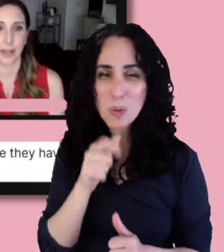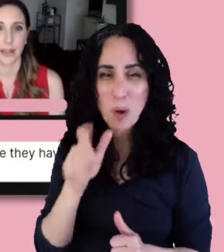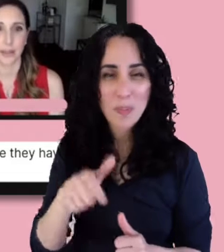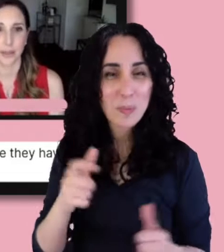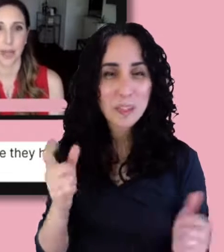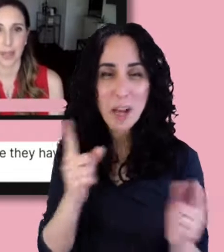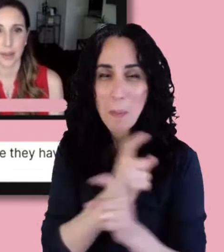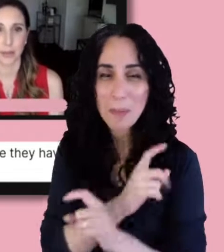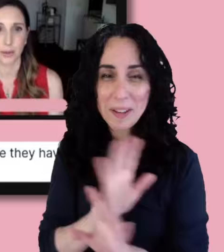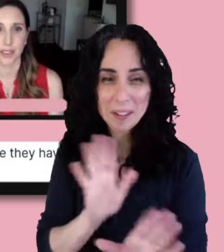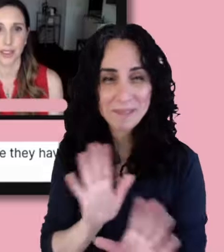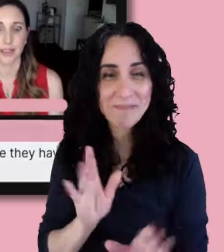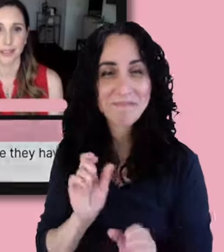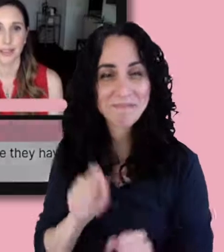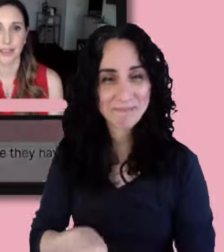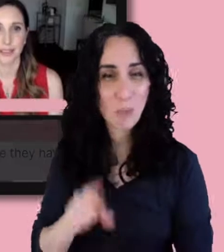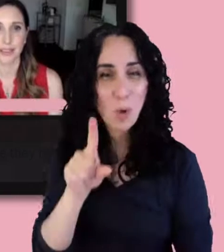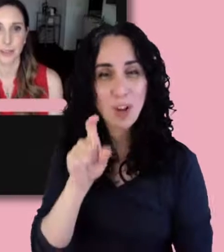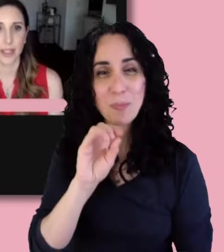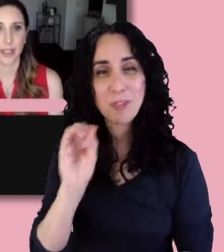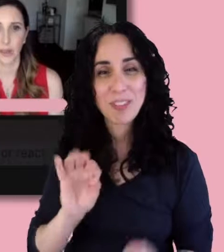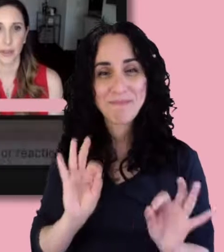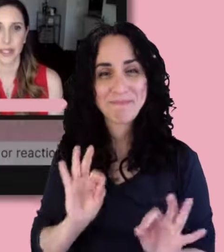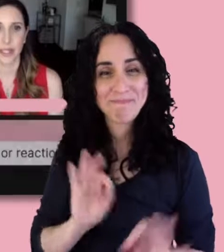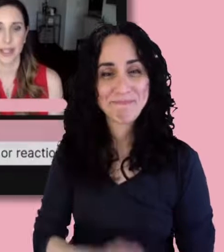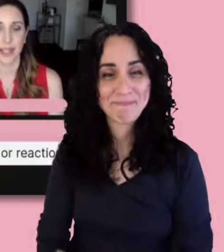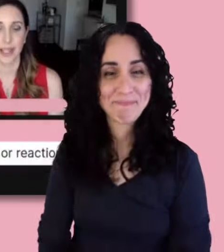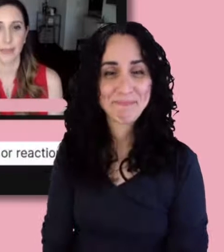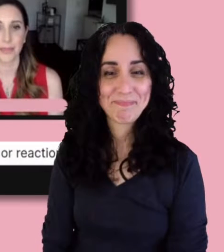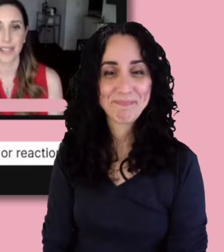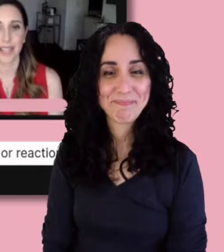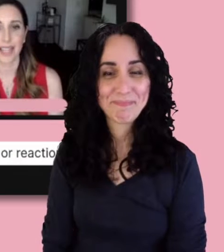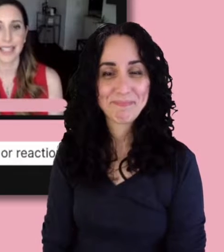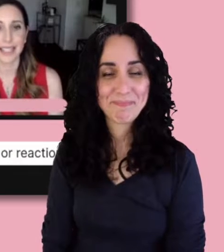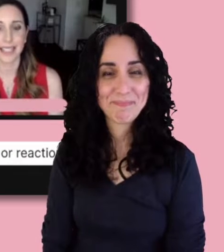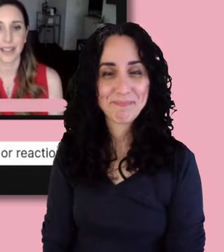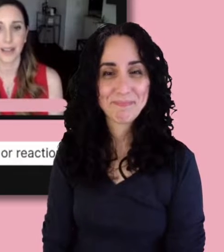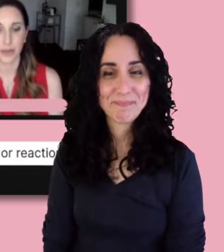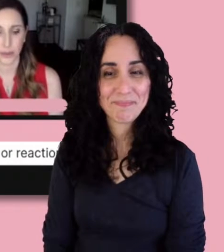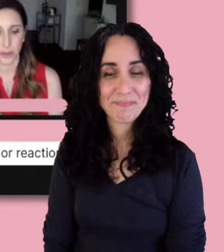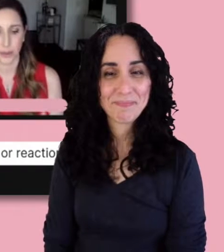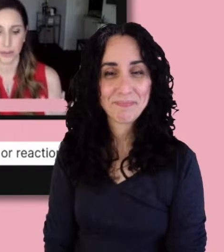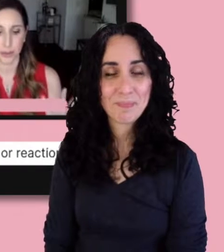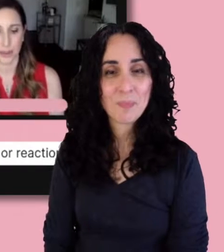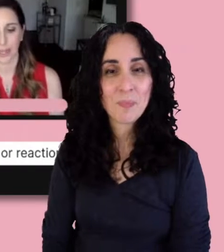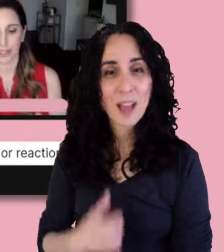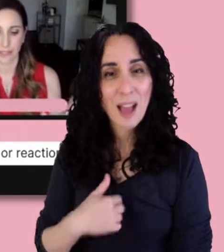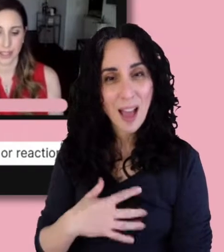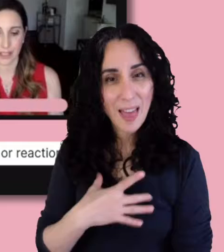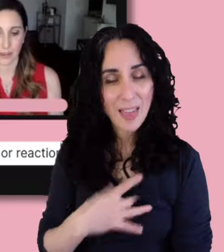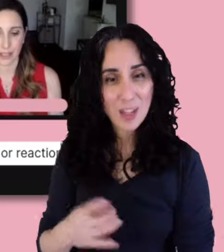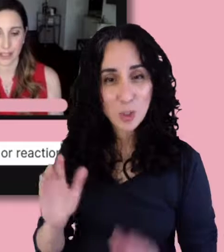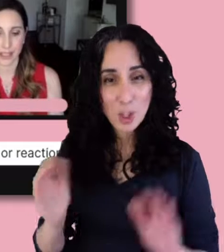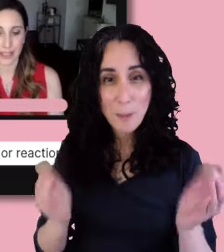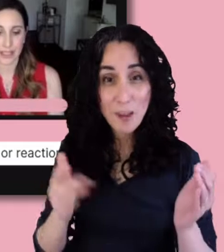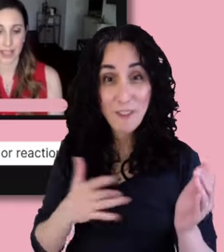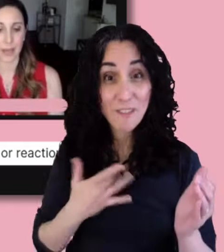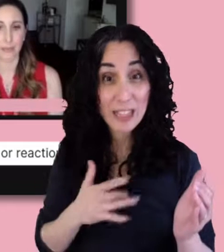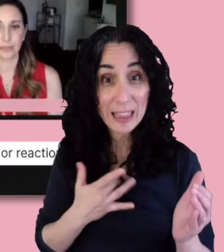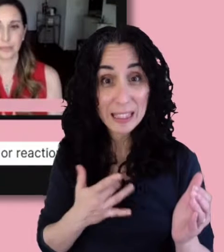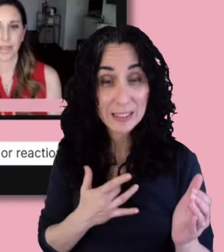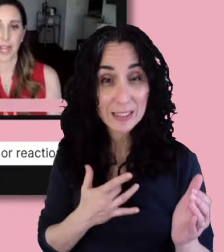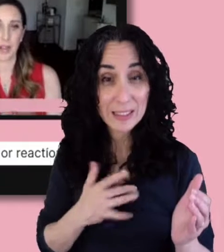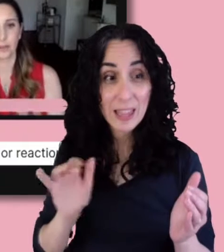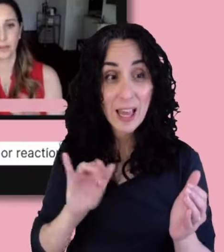complicated about it. So absolutely, 100%. I like also sort of comparing feelings, right?